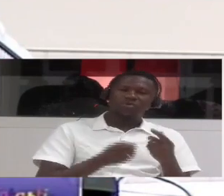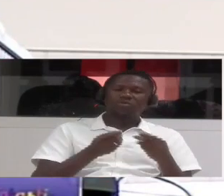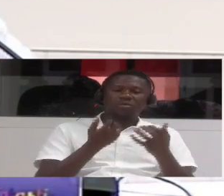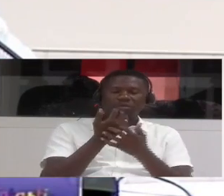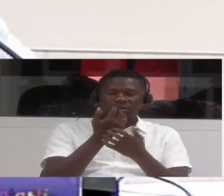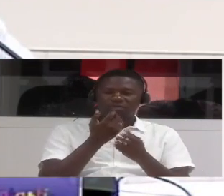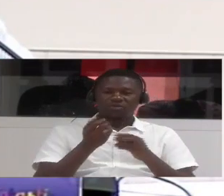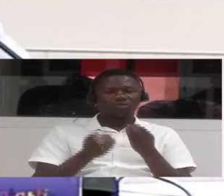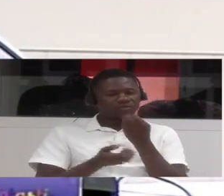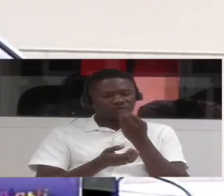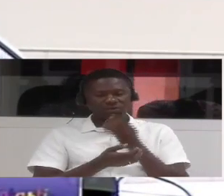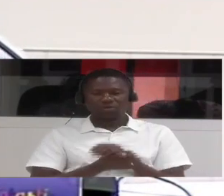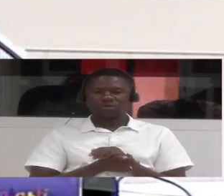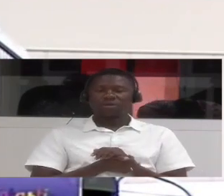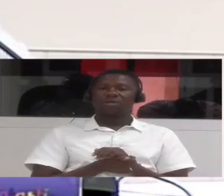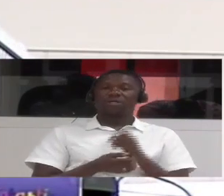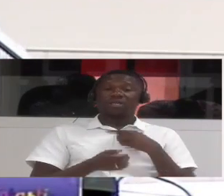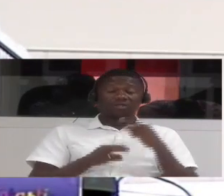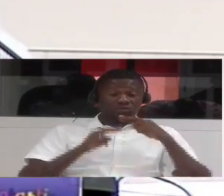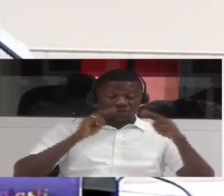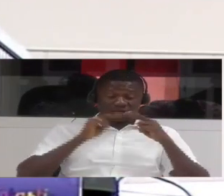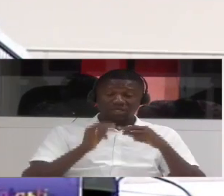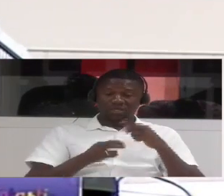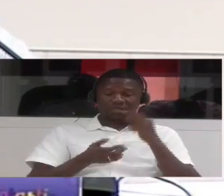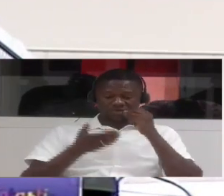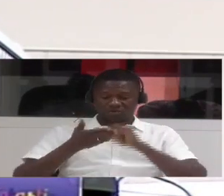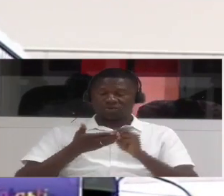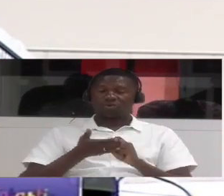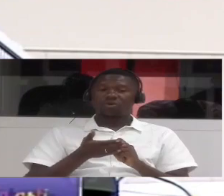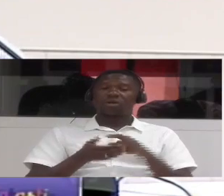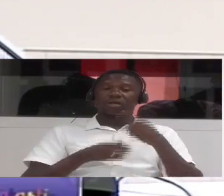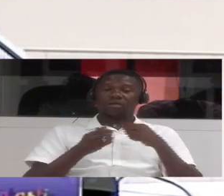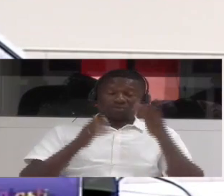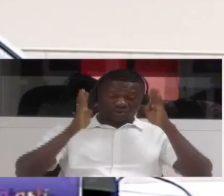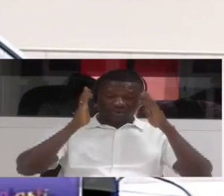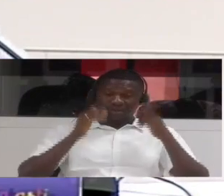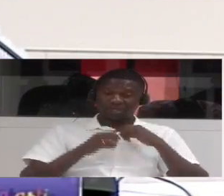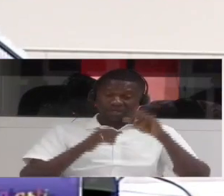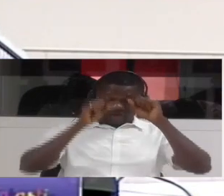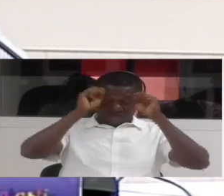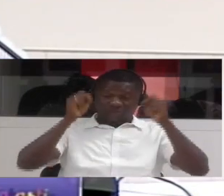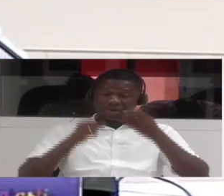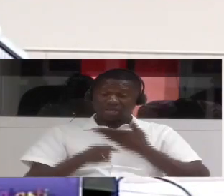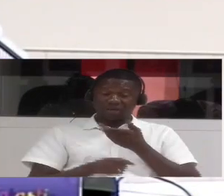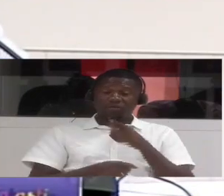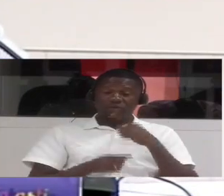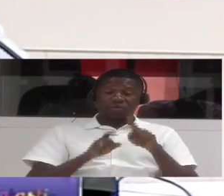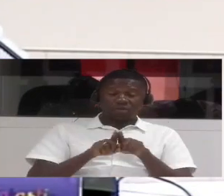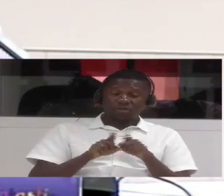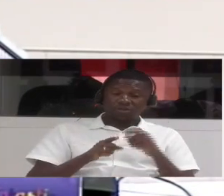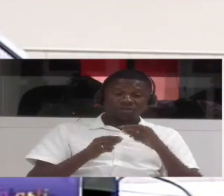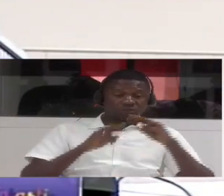some food. So that's the story that he wrote. And then the problem the authorities had with the story in